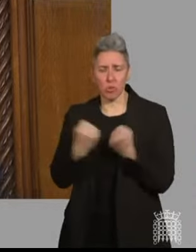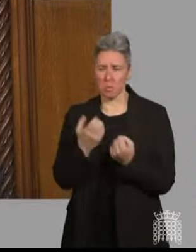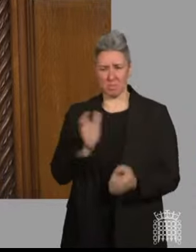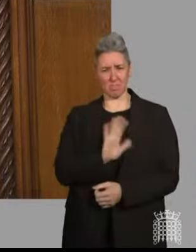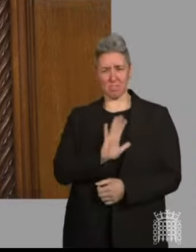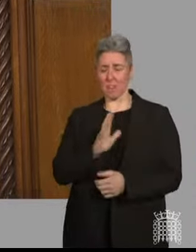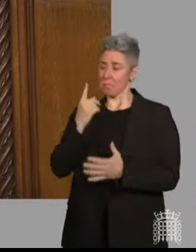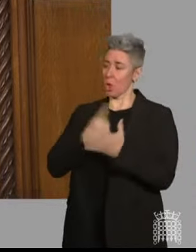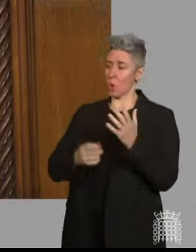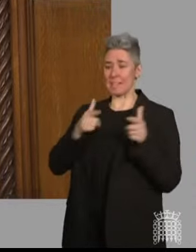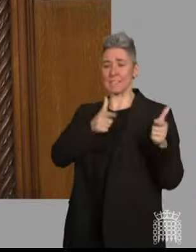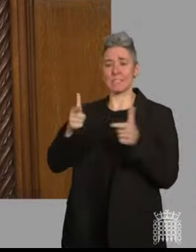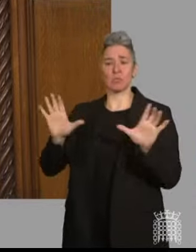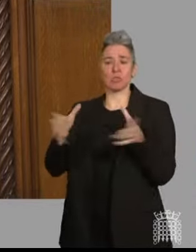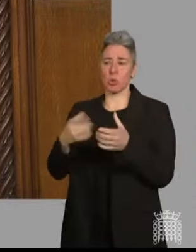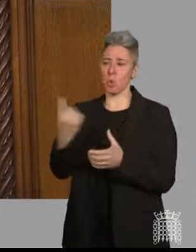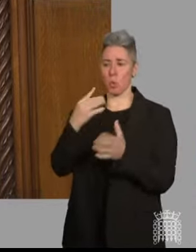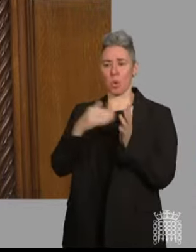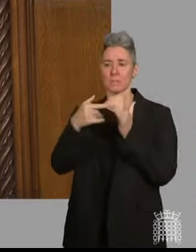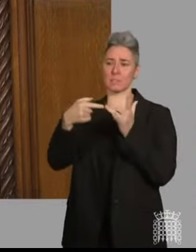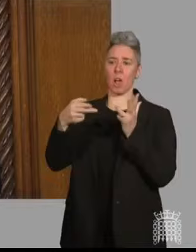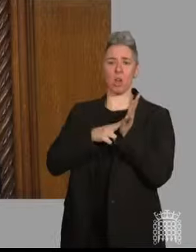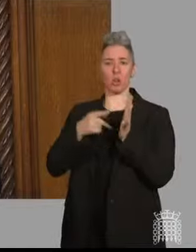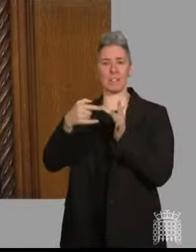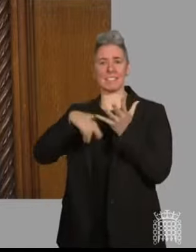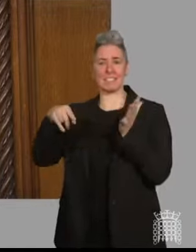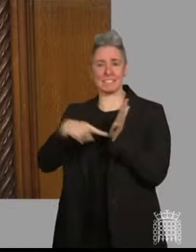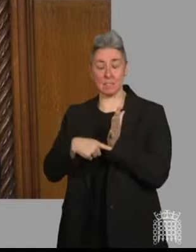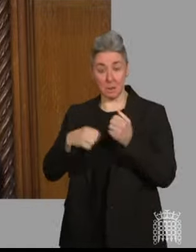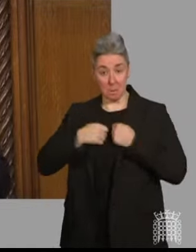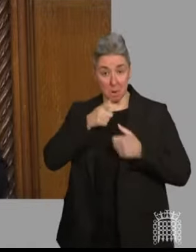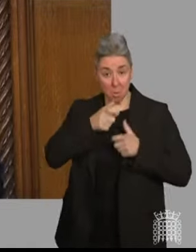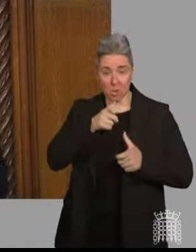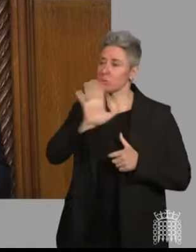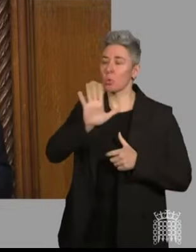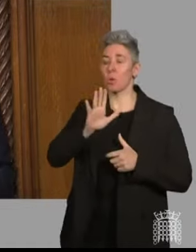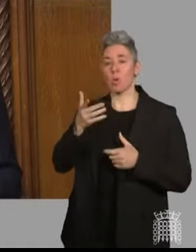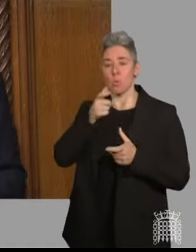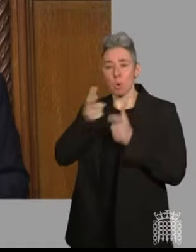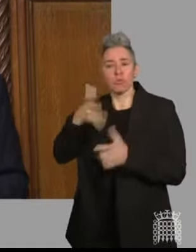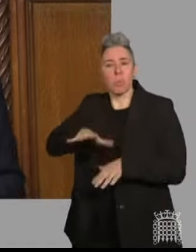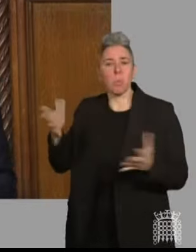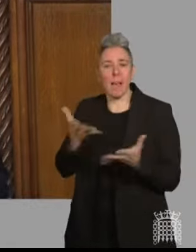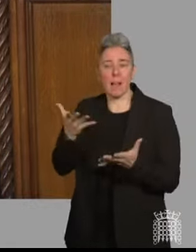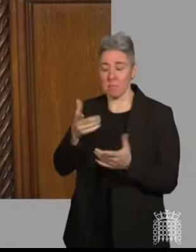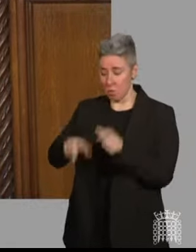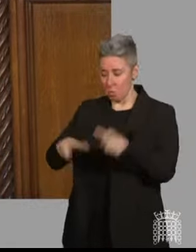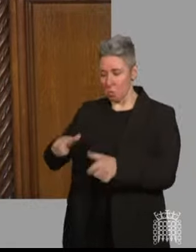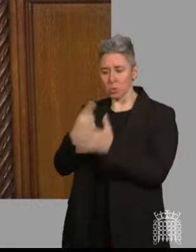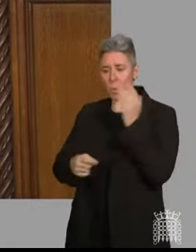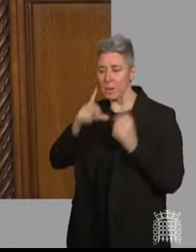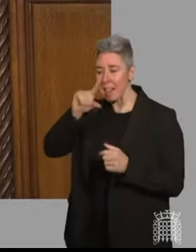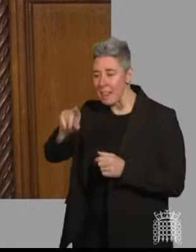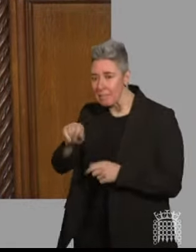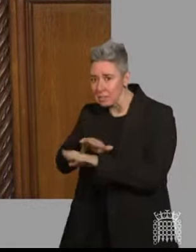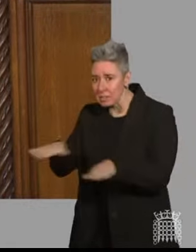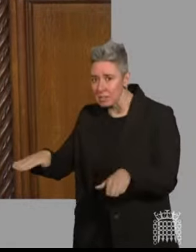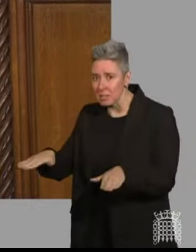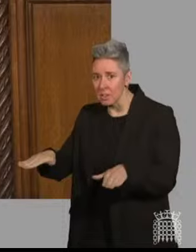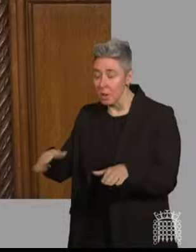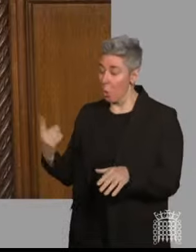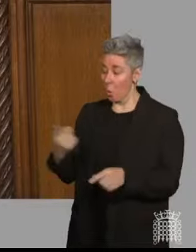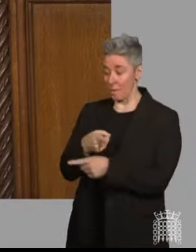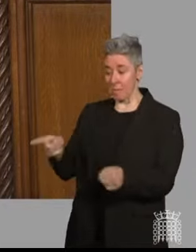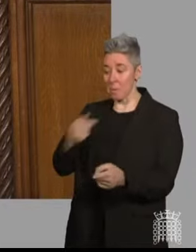as young as 11 in schools in this country, one of whom signed off their letter saying they sought vengeance. That word was, however,